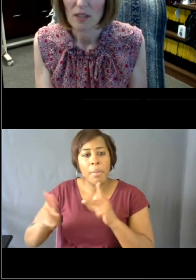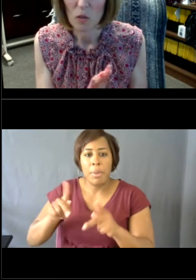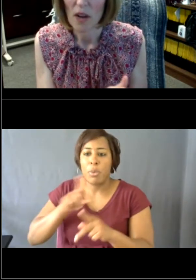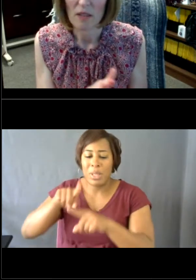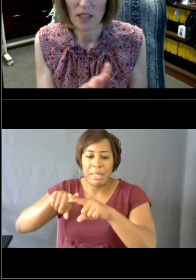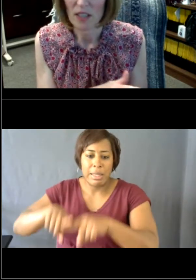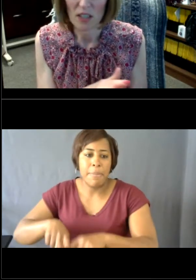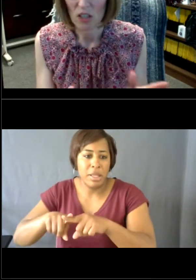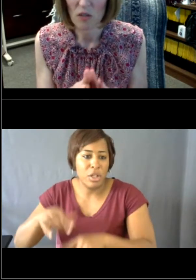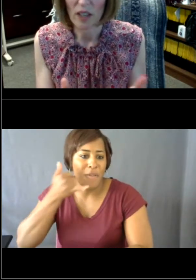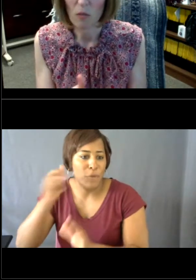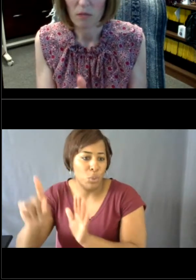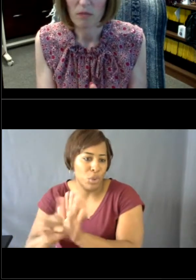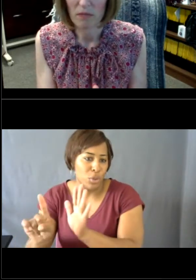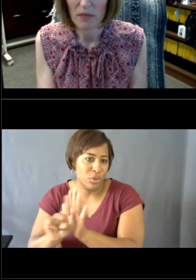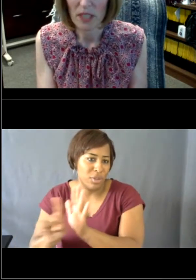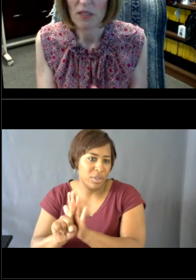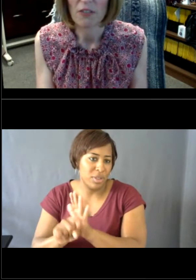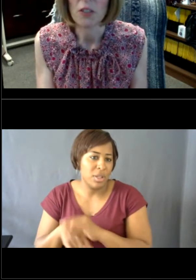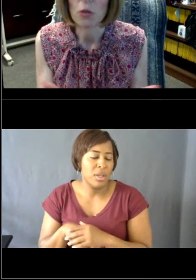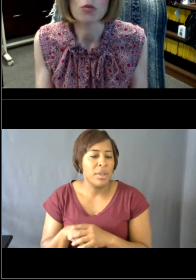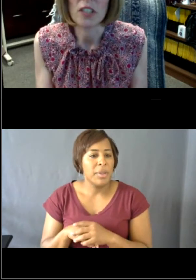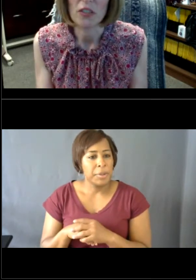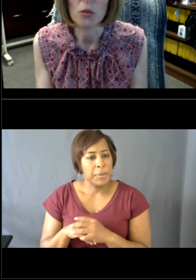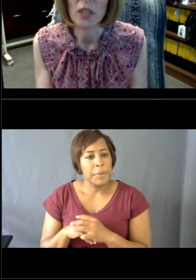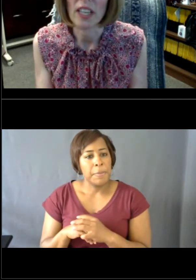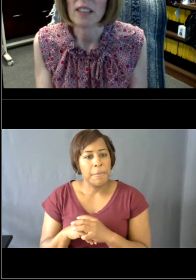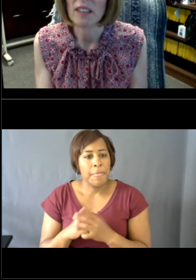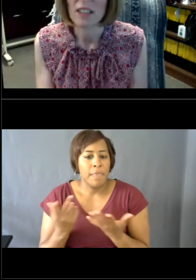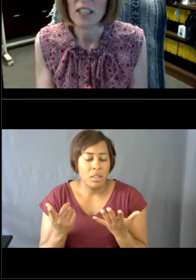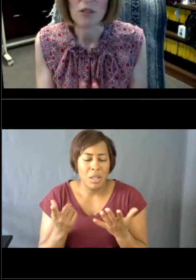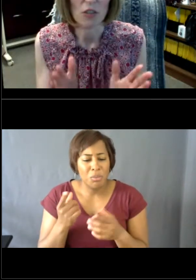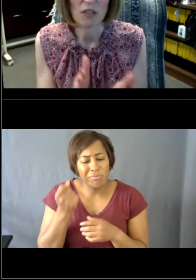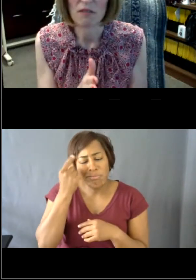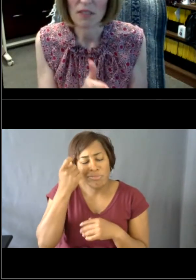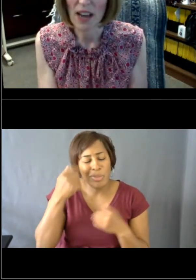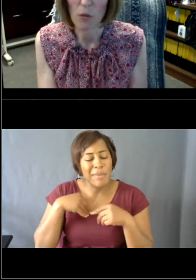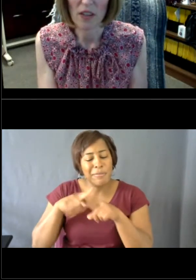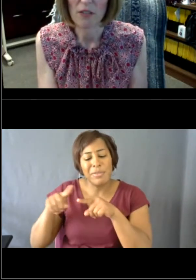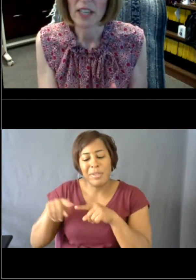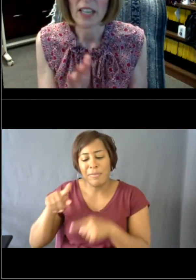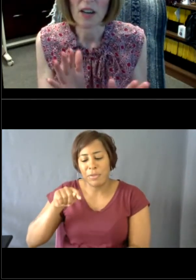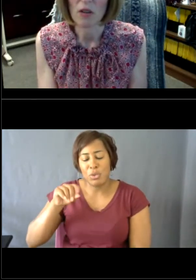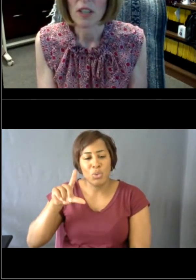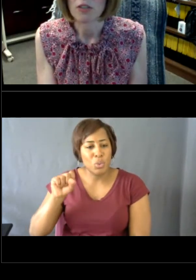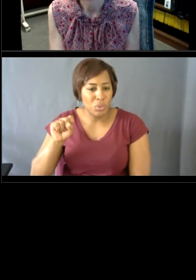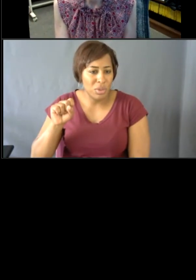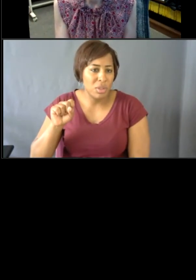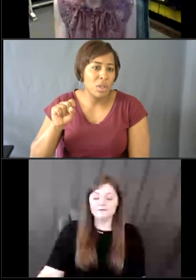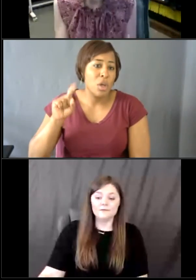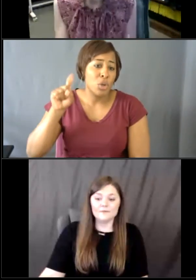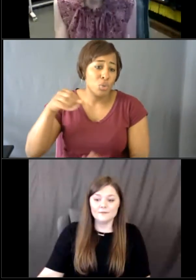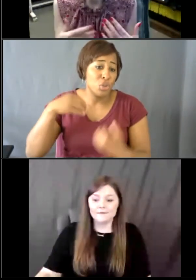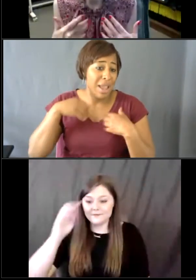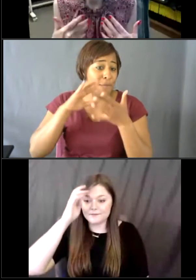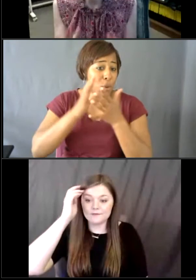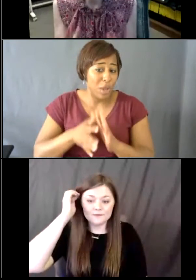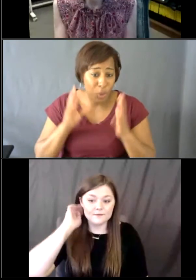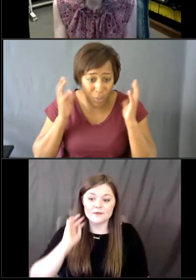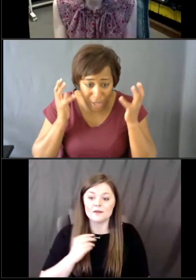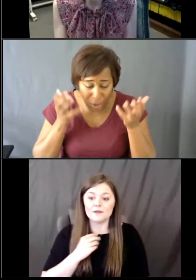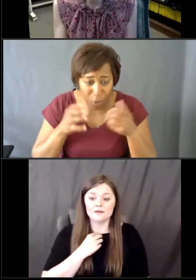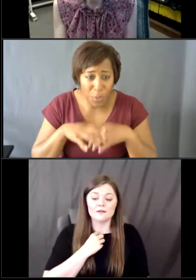So it's just like, different tools in your toolkit. You should have a weather radio. And we